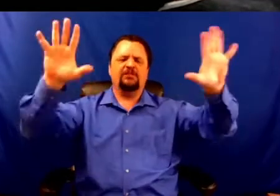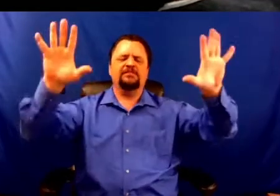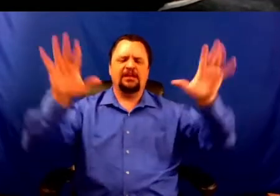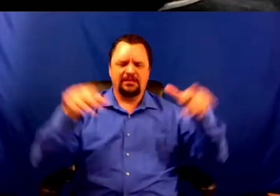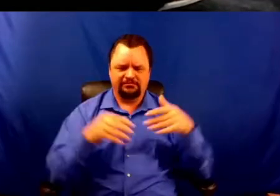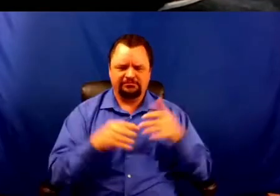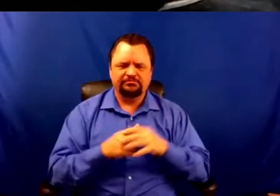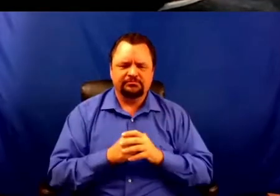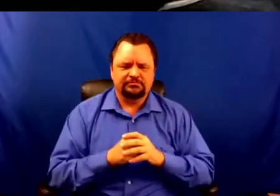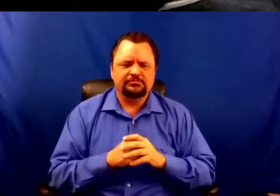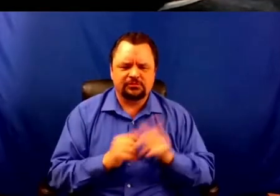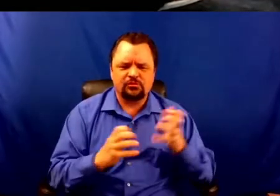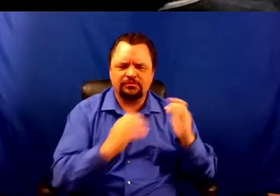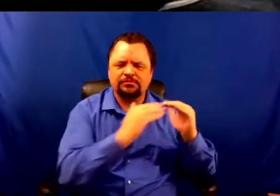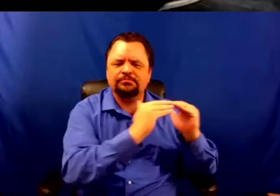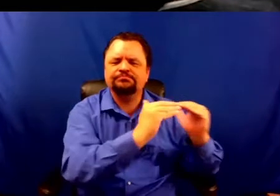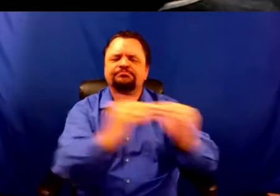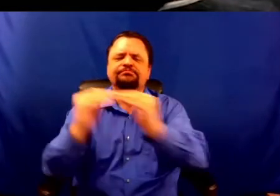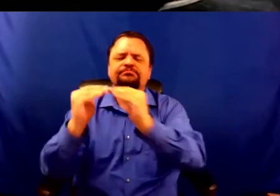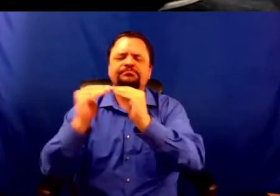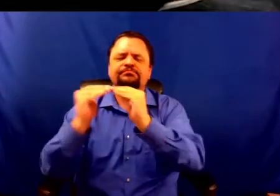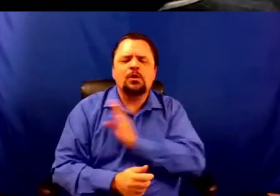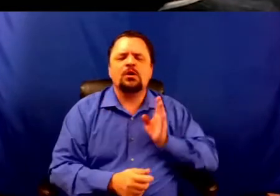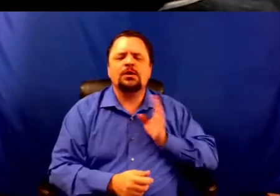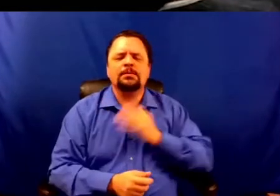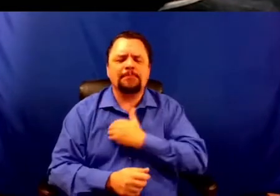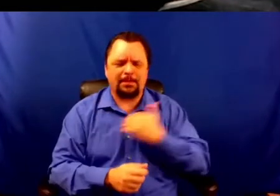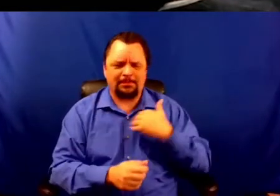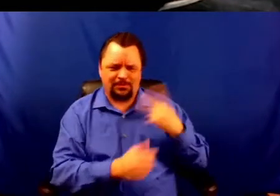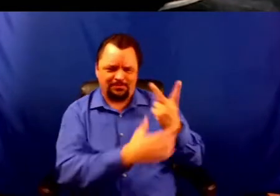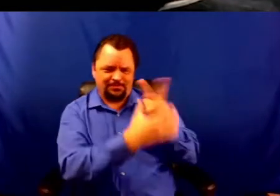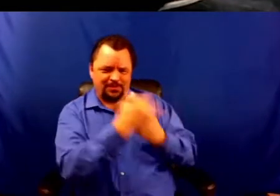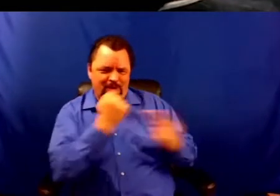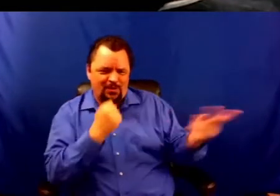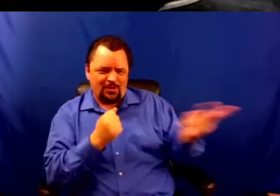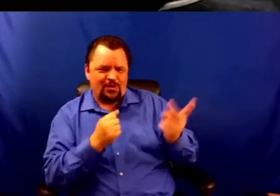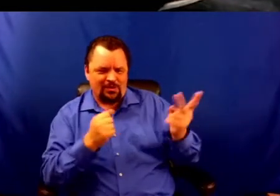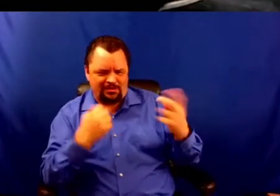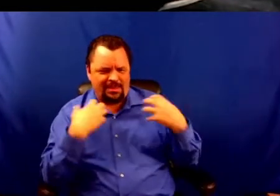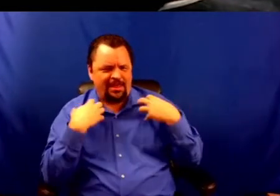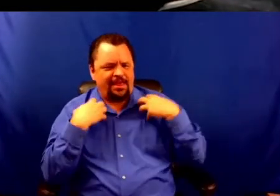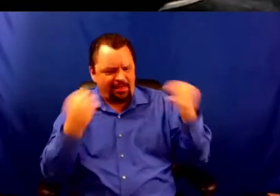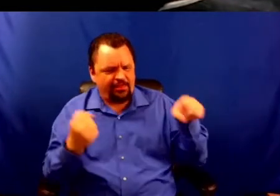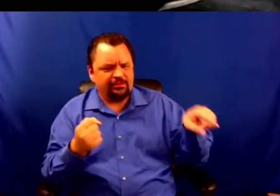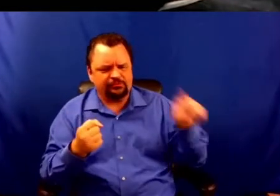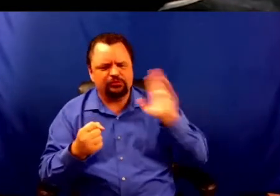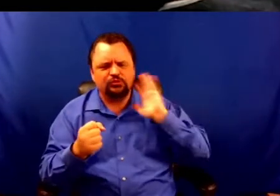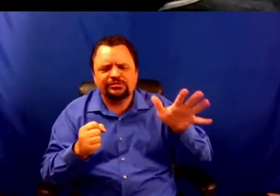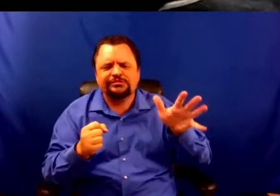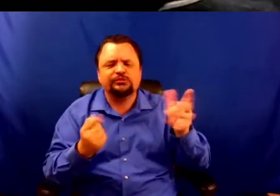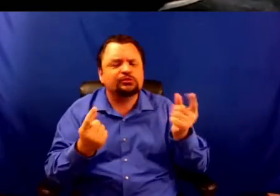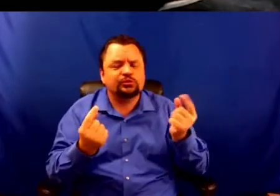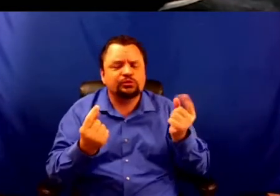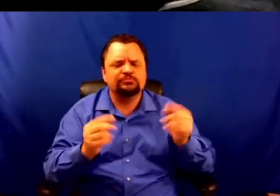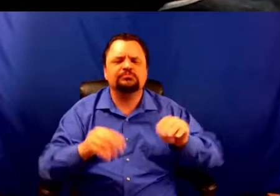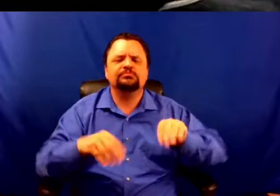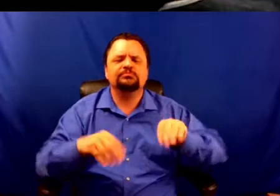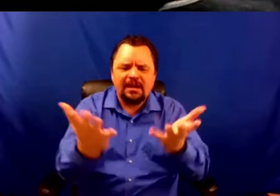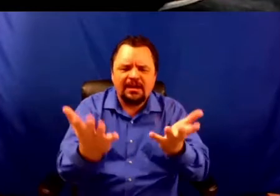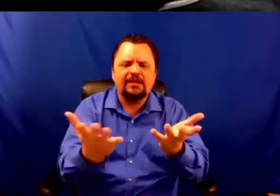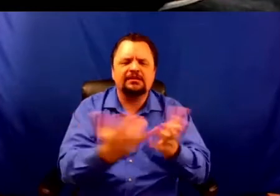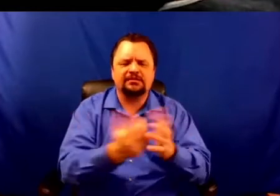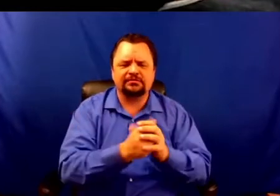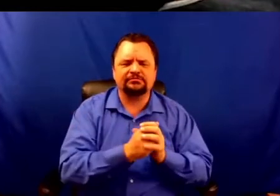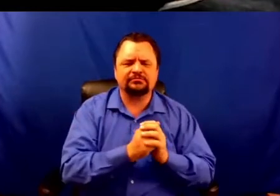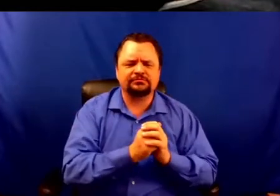the two of you, is that the Board of Health would issue a resolution, some sort of statement saying